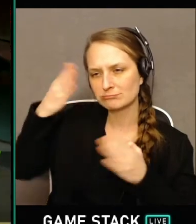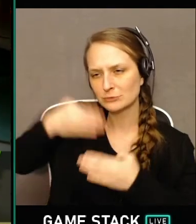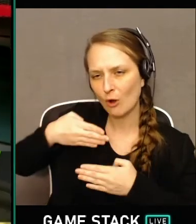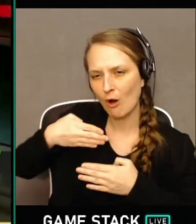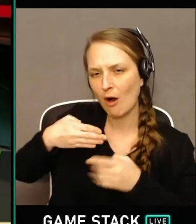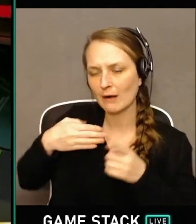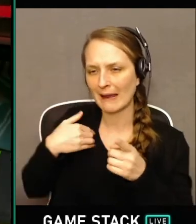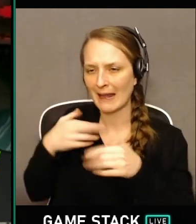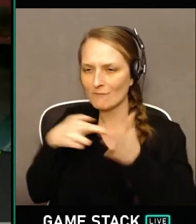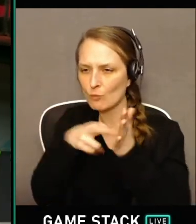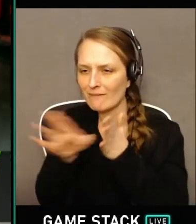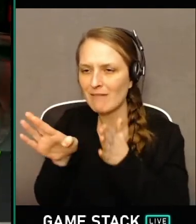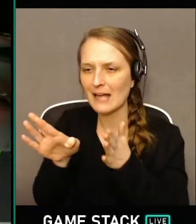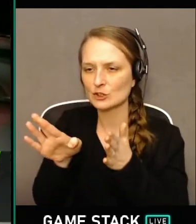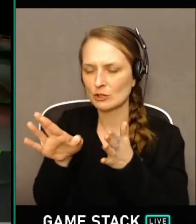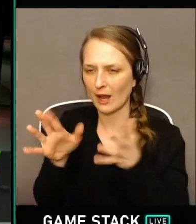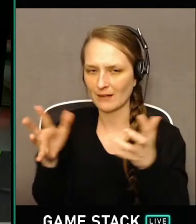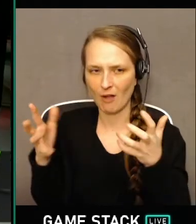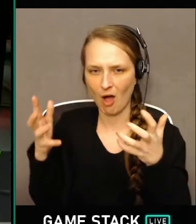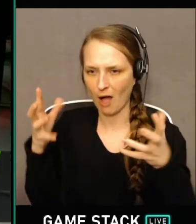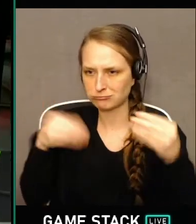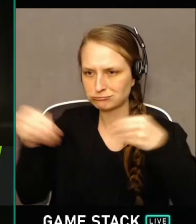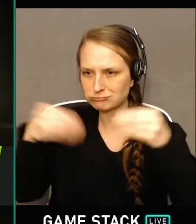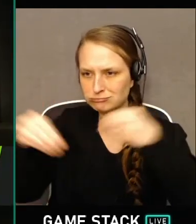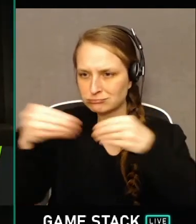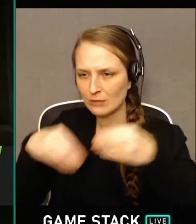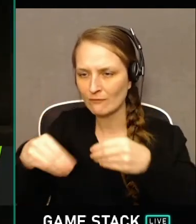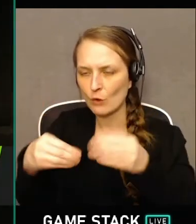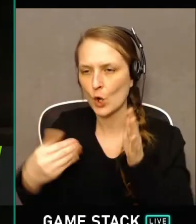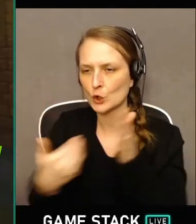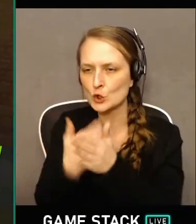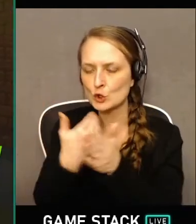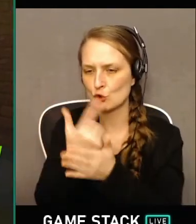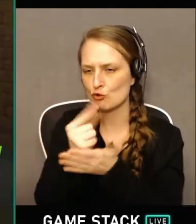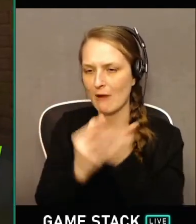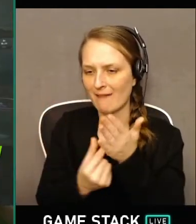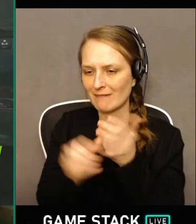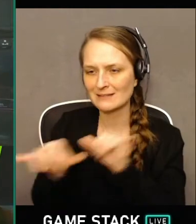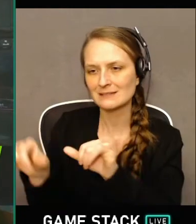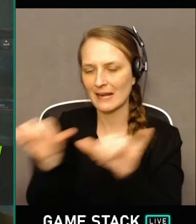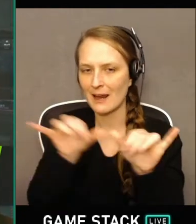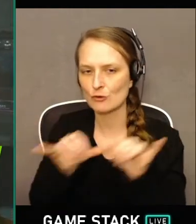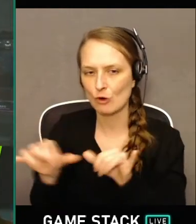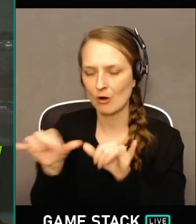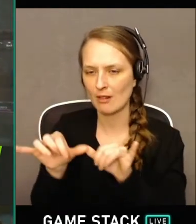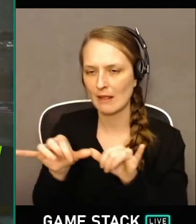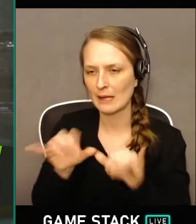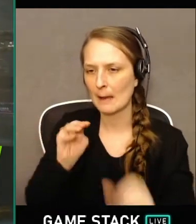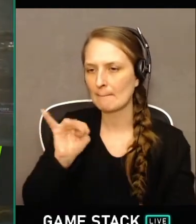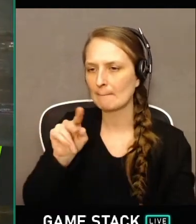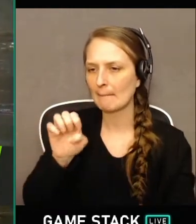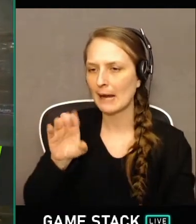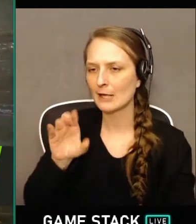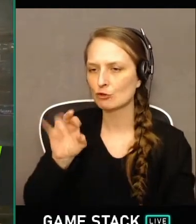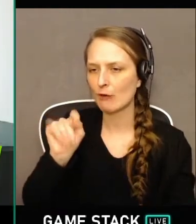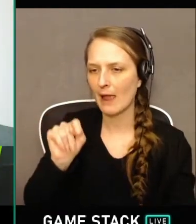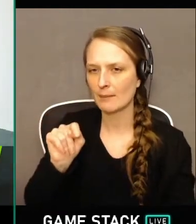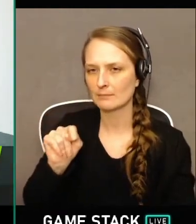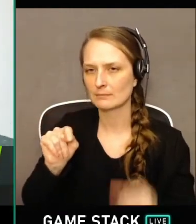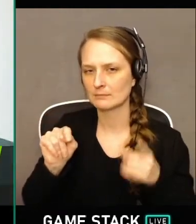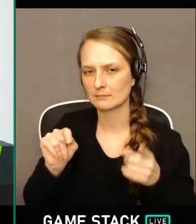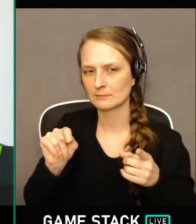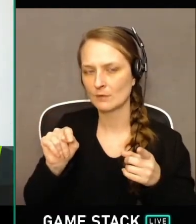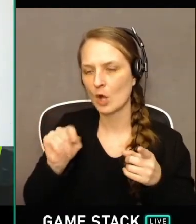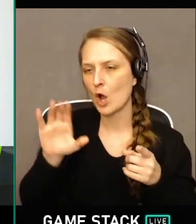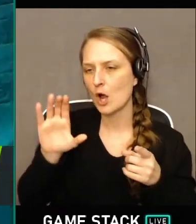reflections combine to set a new graphics standard. Games like Minecraft, Cyberpunk 2077,